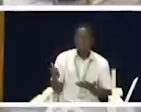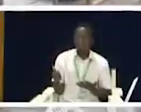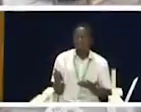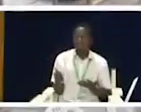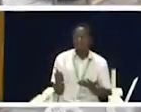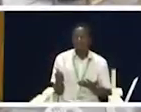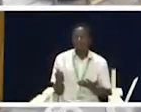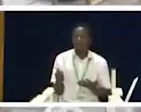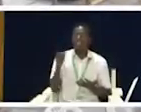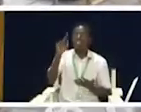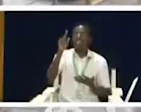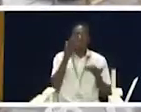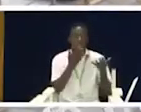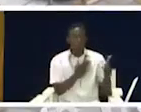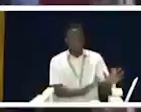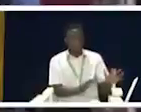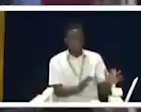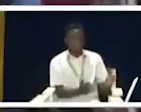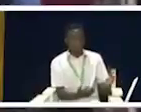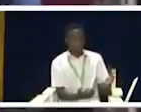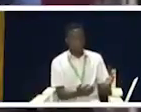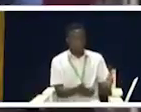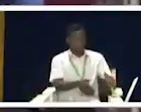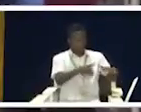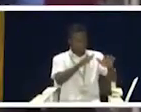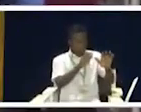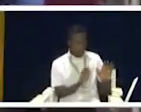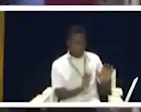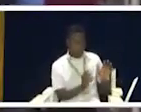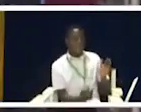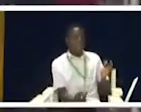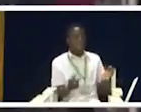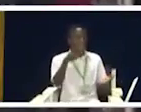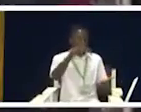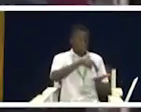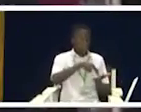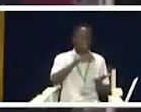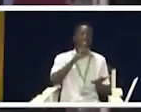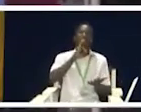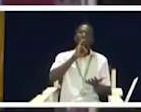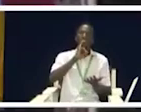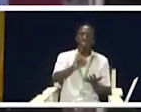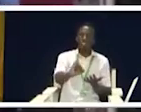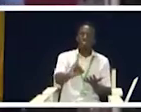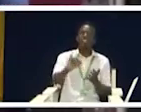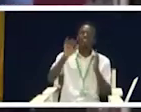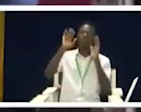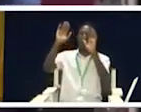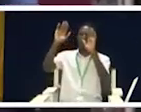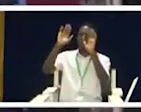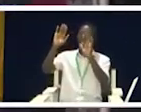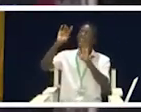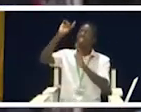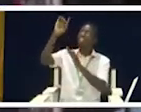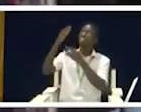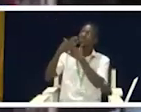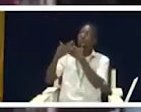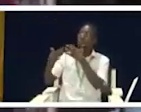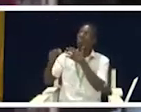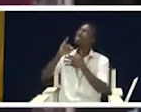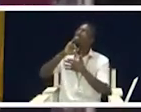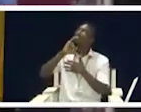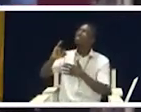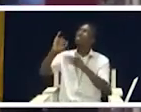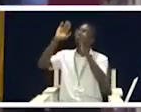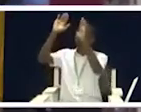His death, his burial, his resurrection is a wonder. His blood is a wonder. Hebrews 9, 13